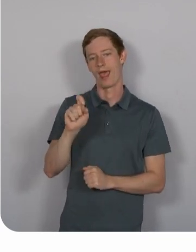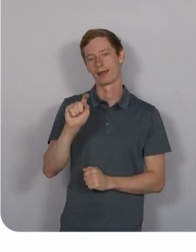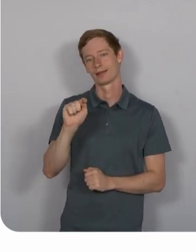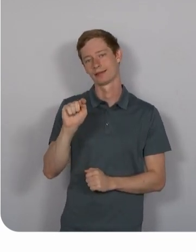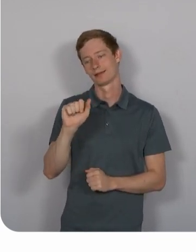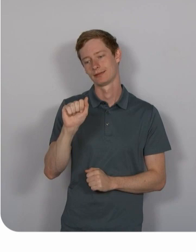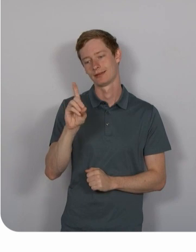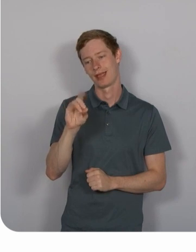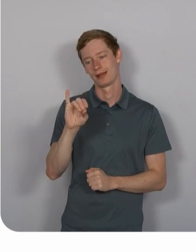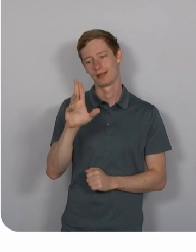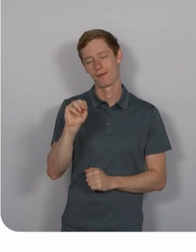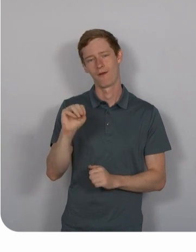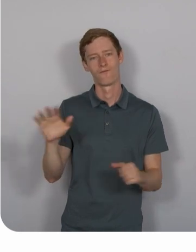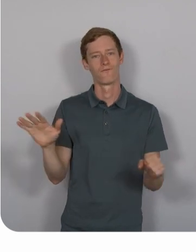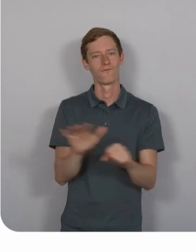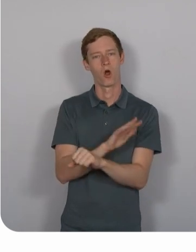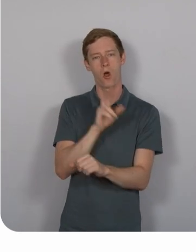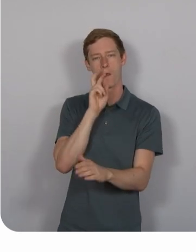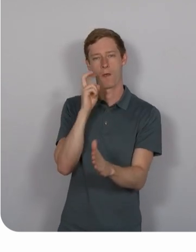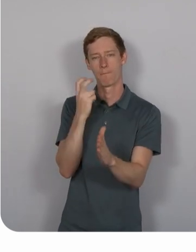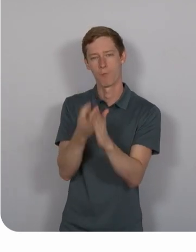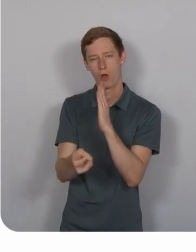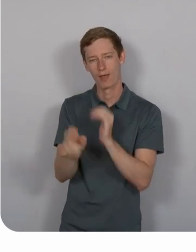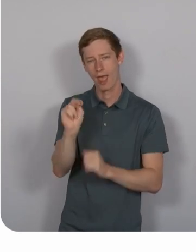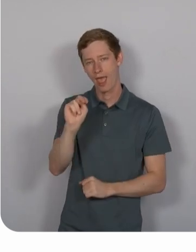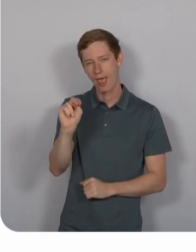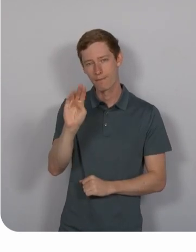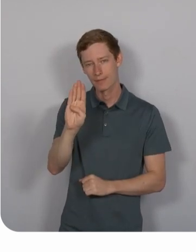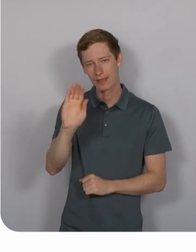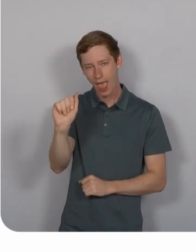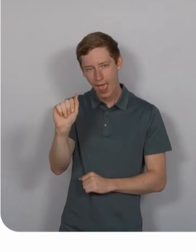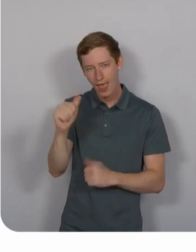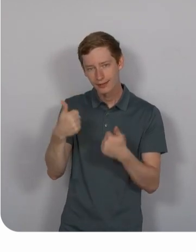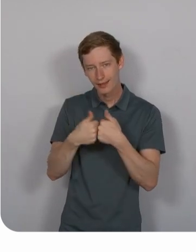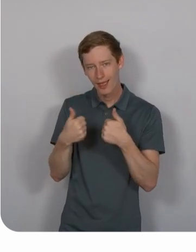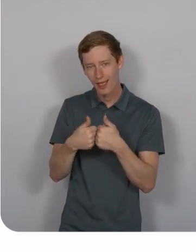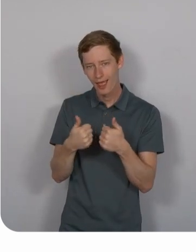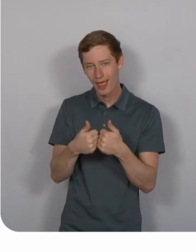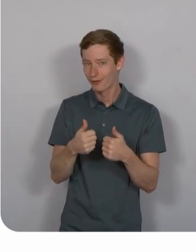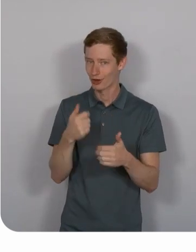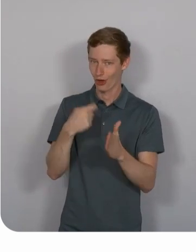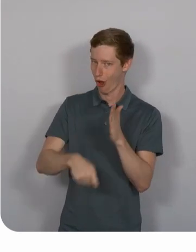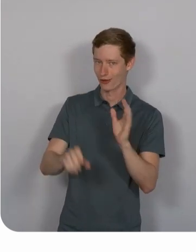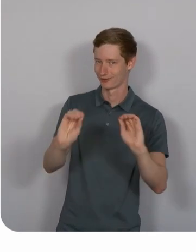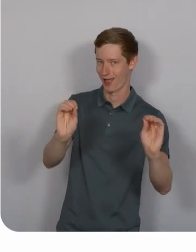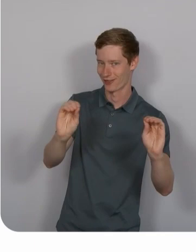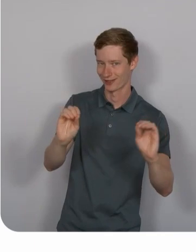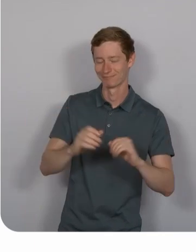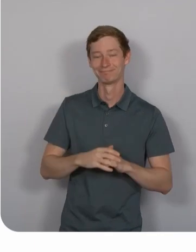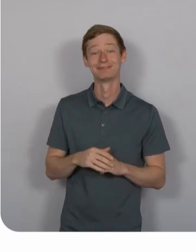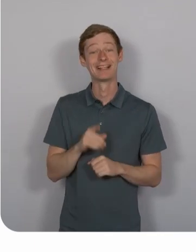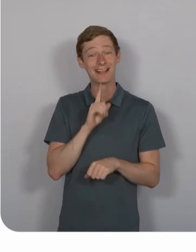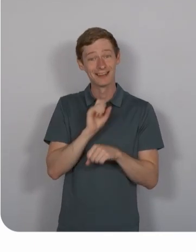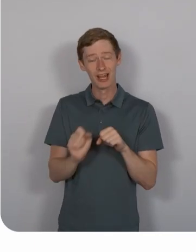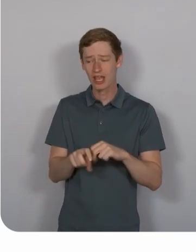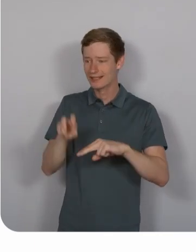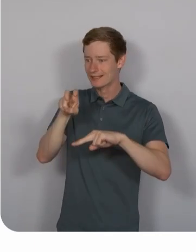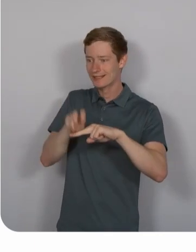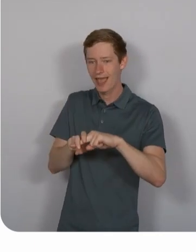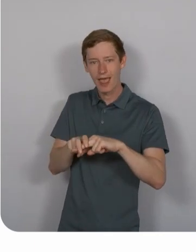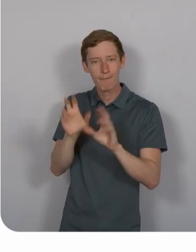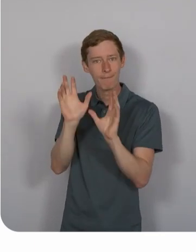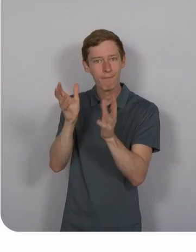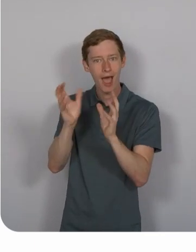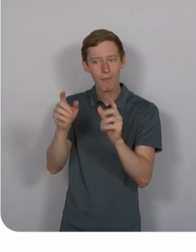got fully immersive NBA games for free on us. You know, you can literally sit courtside from